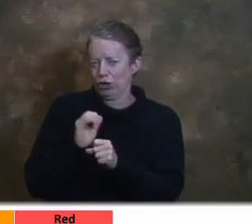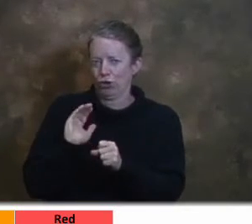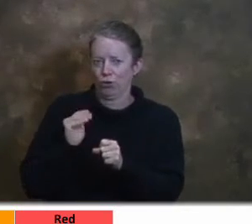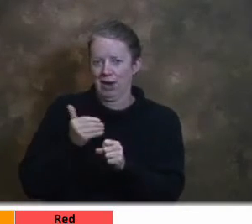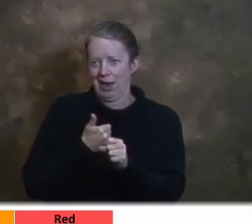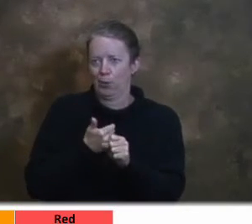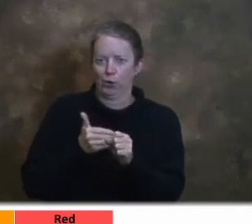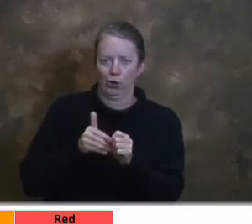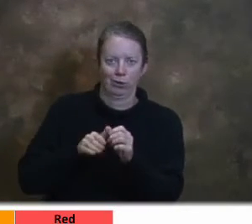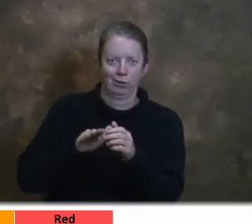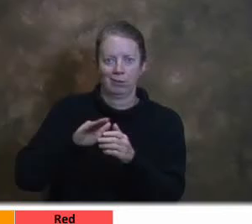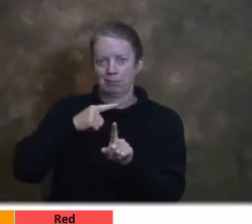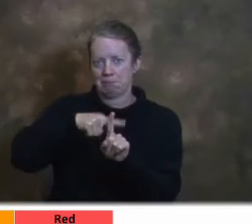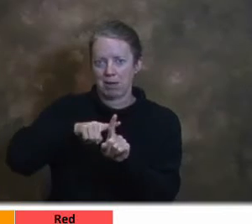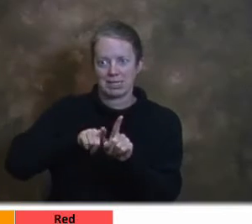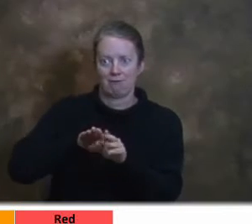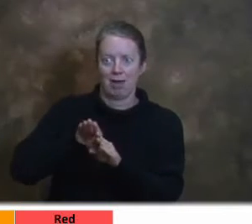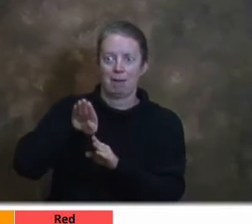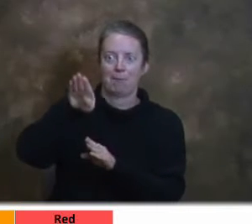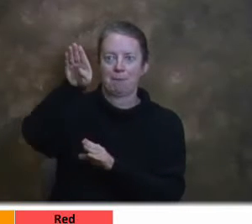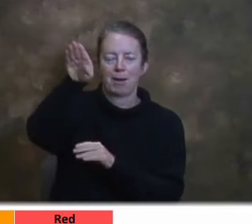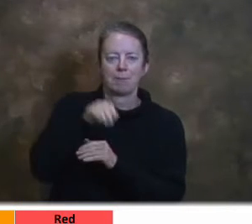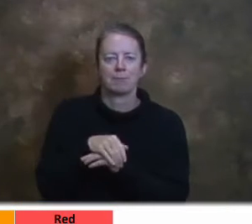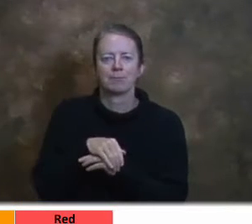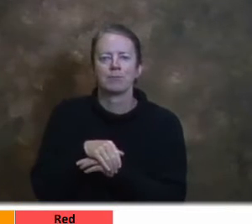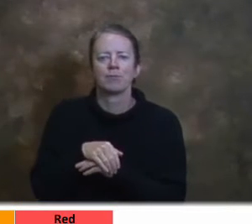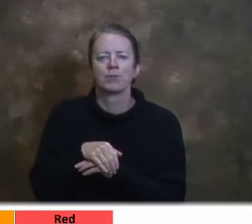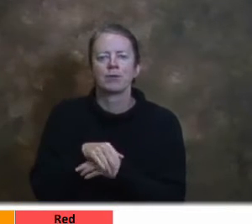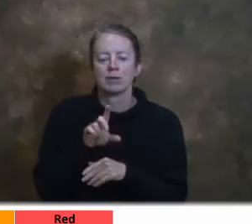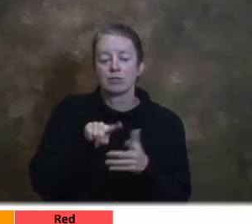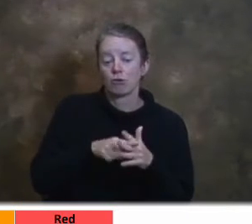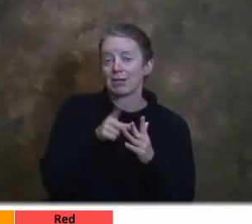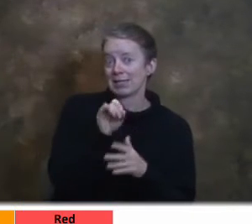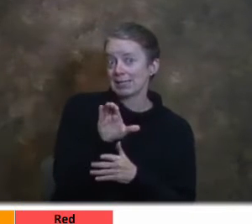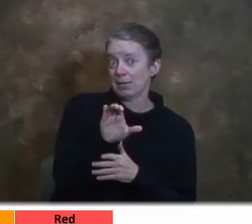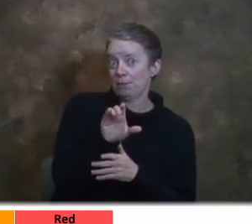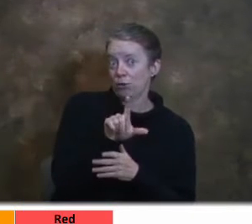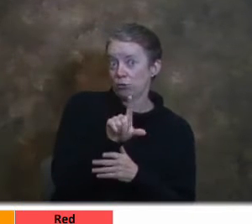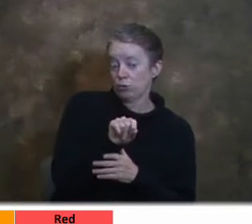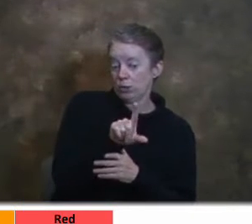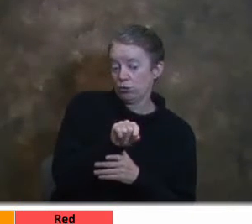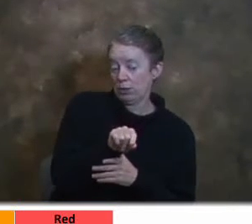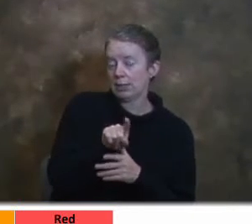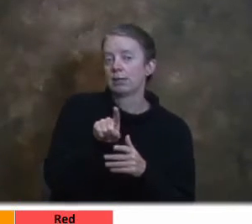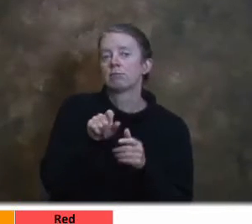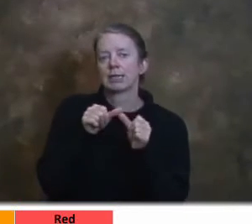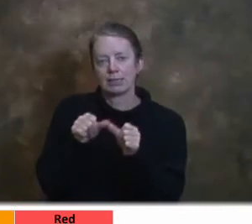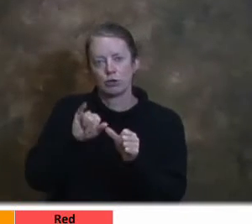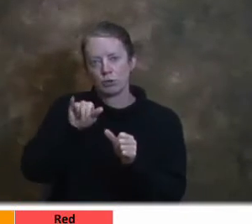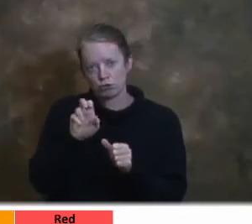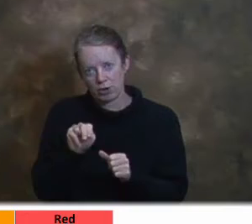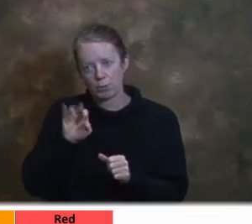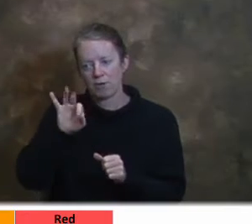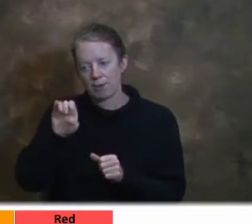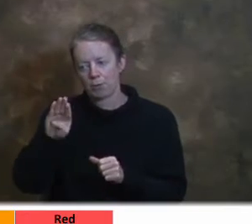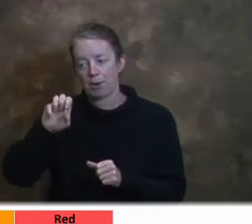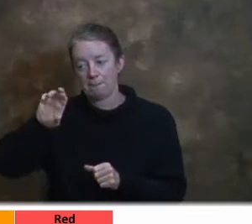So that's starting in December 2020 into January and February and March of